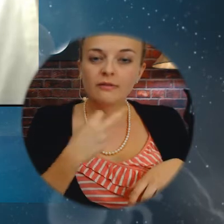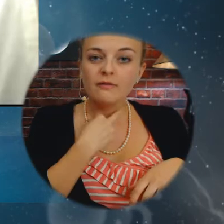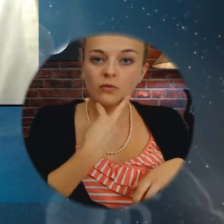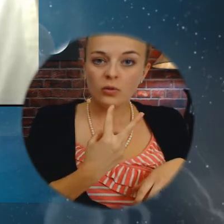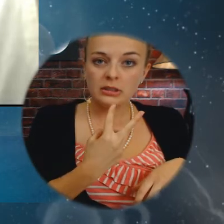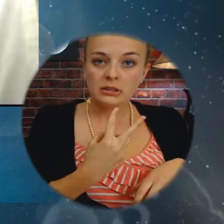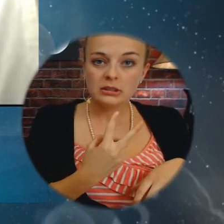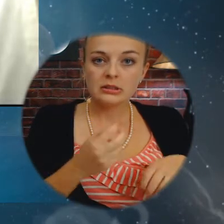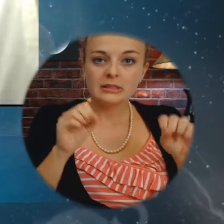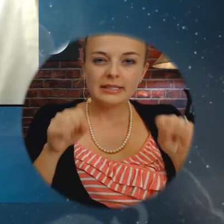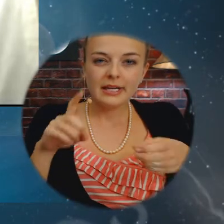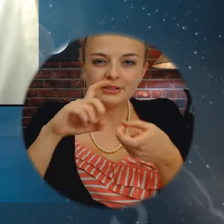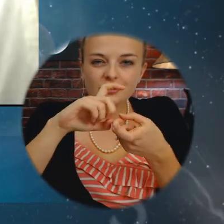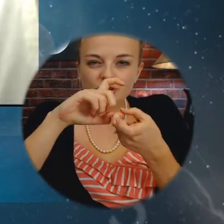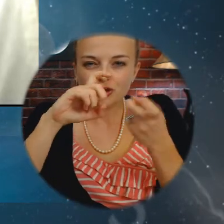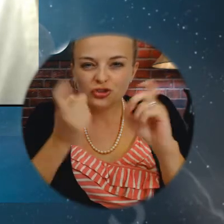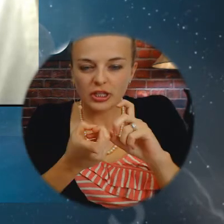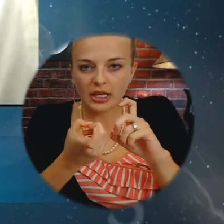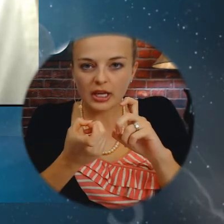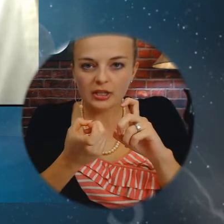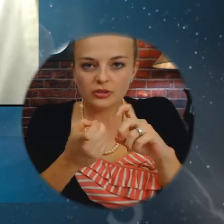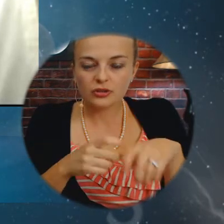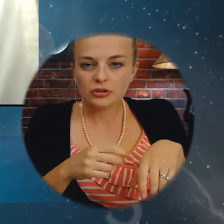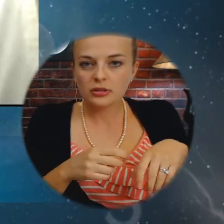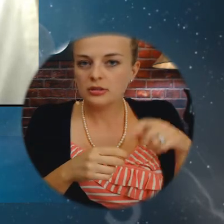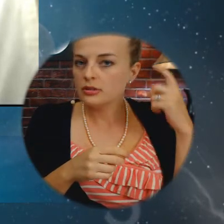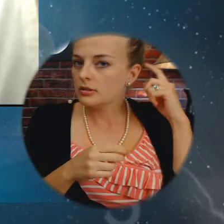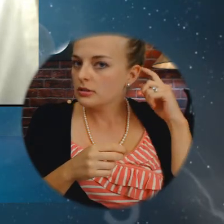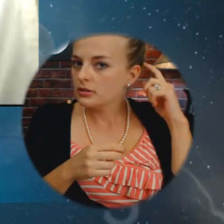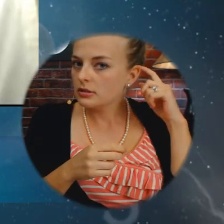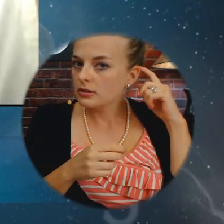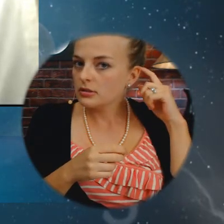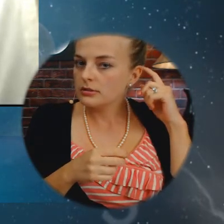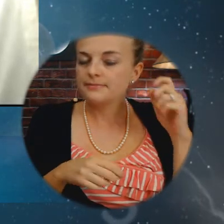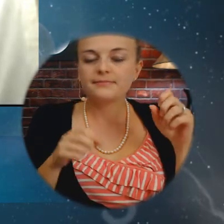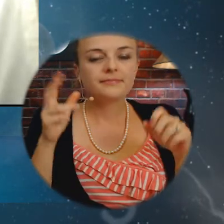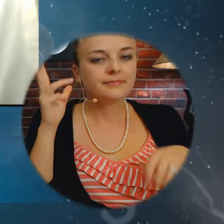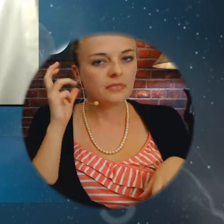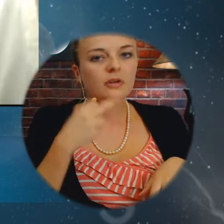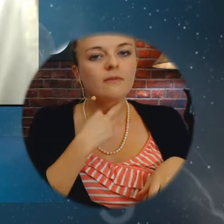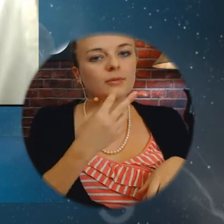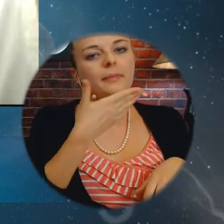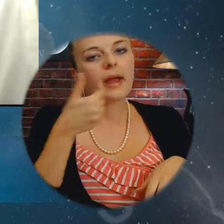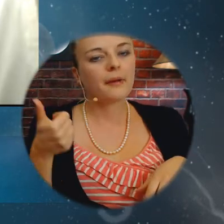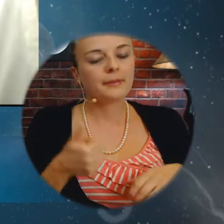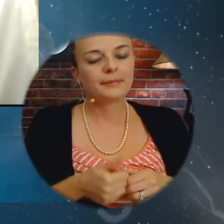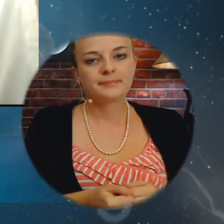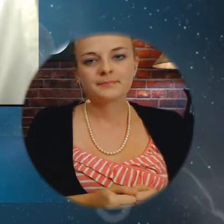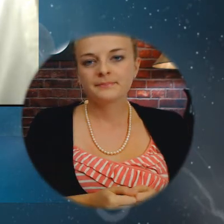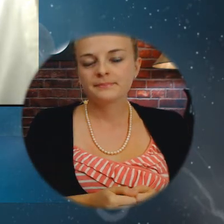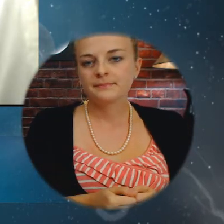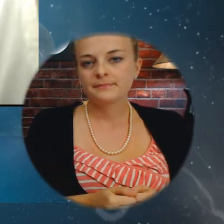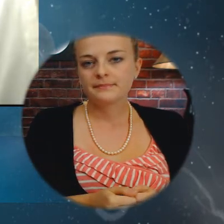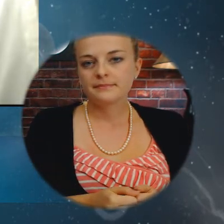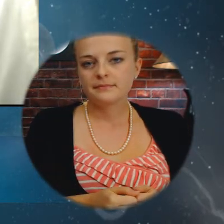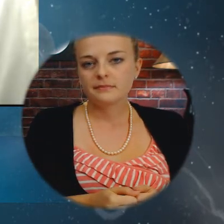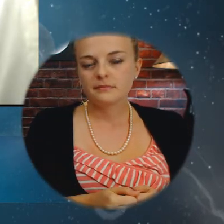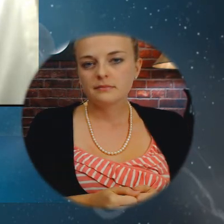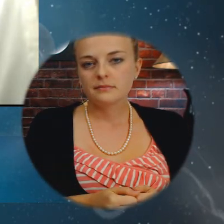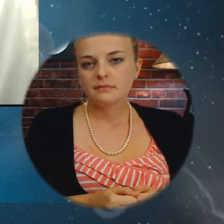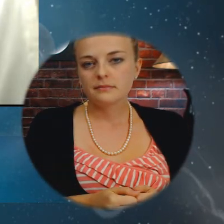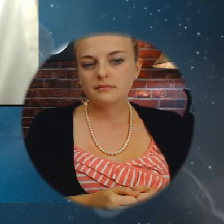actually reduce the gain on the ambient noise or ambient background noise. And that will be able to, you know,